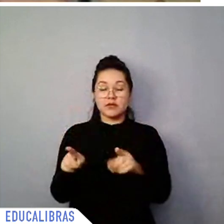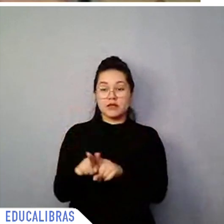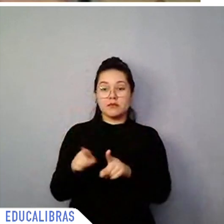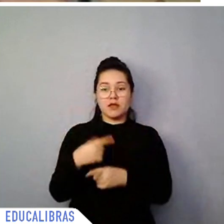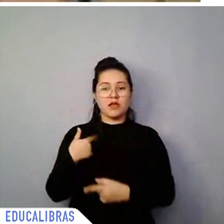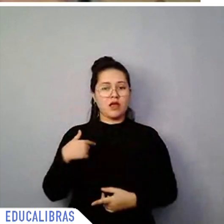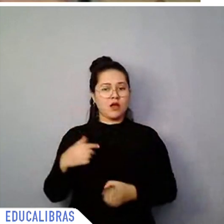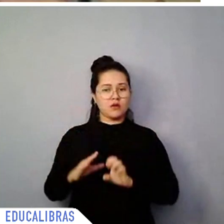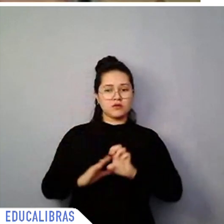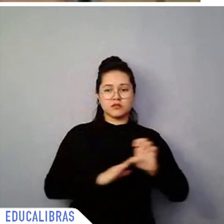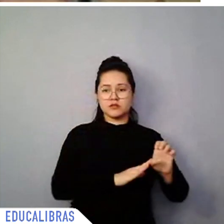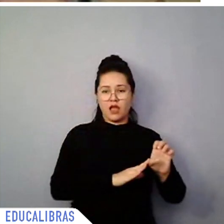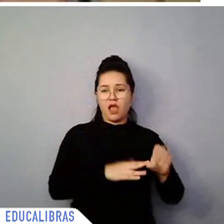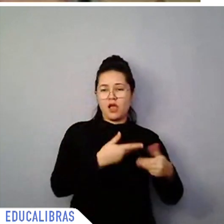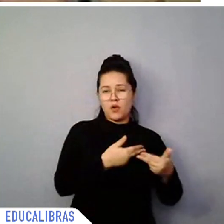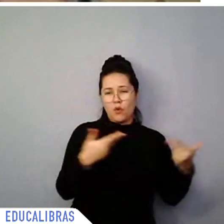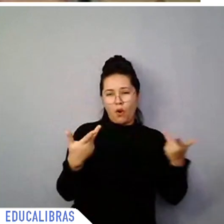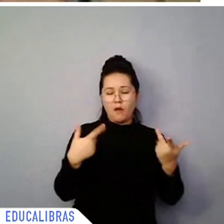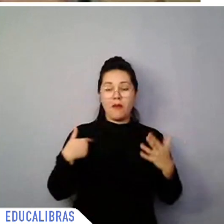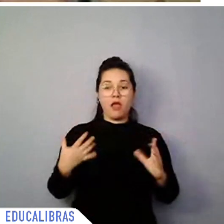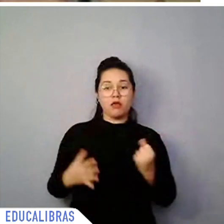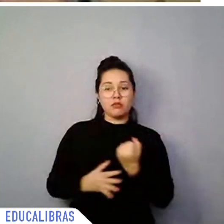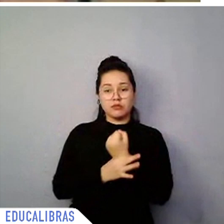And it's very